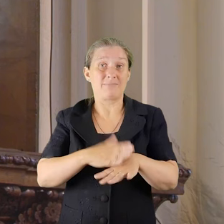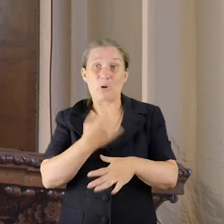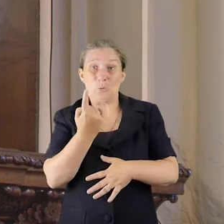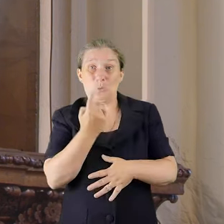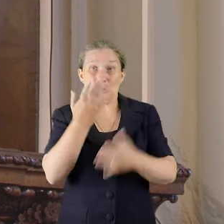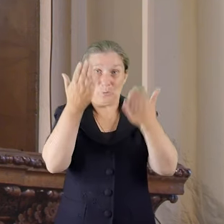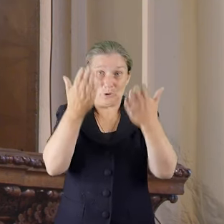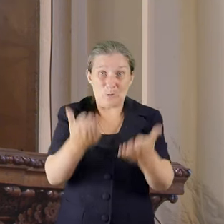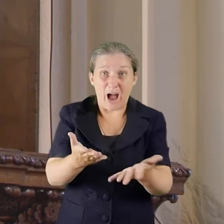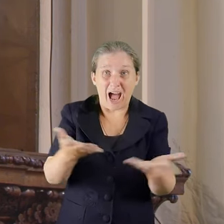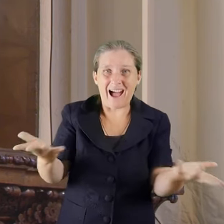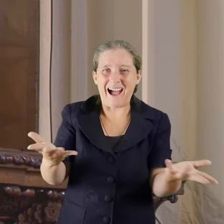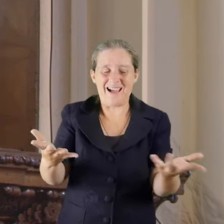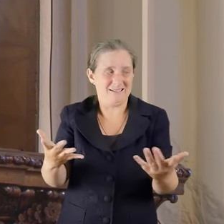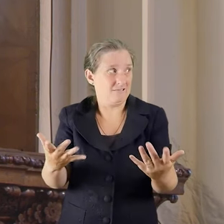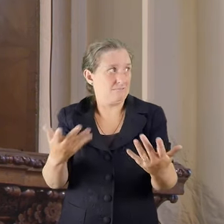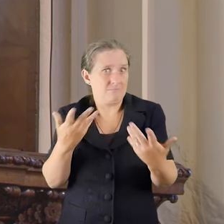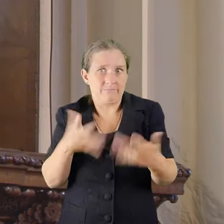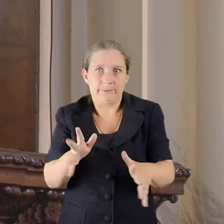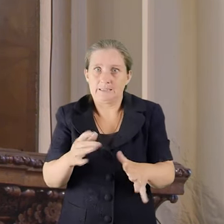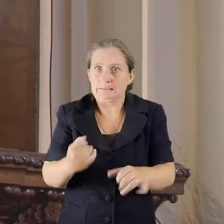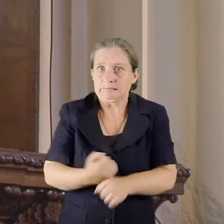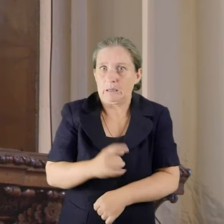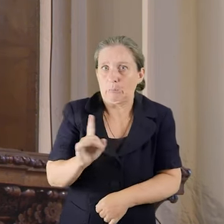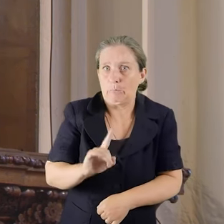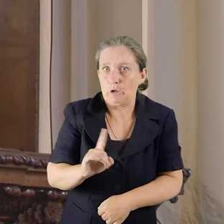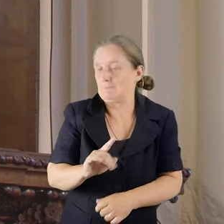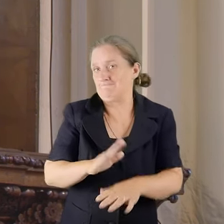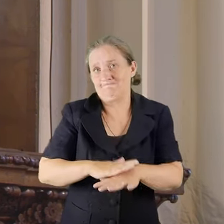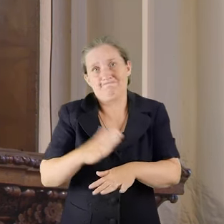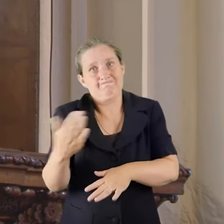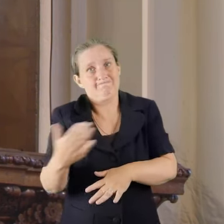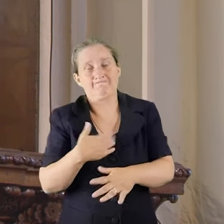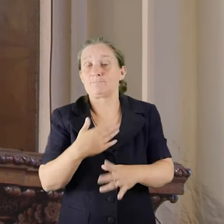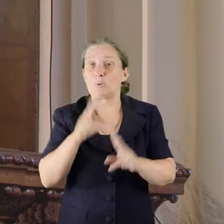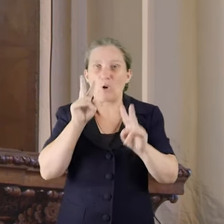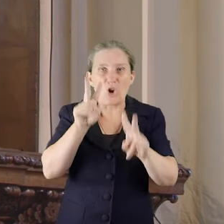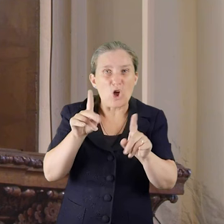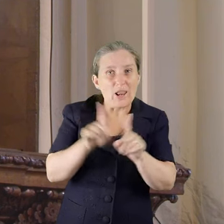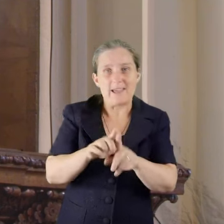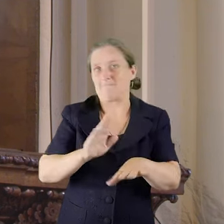No matter who you are, what you have done, or what you look like,